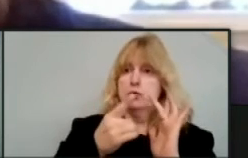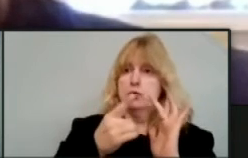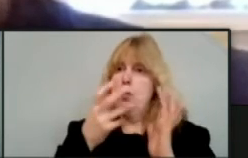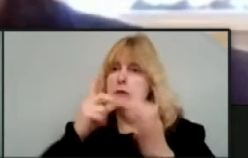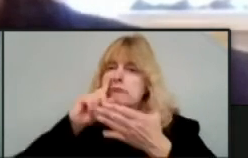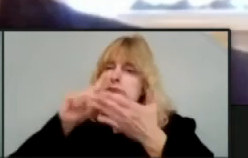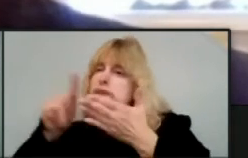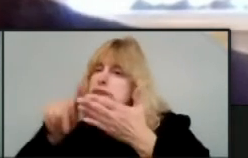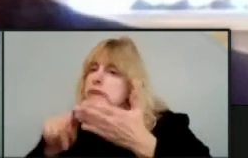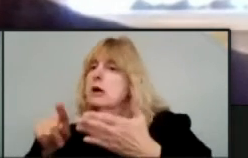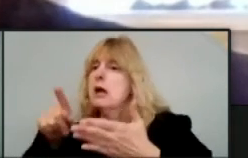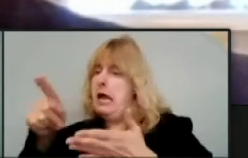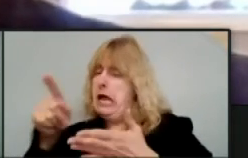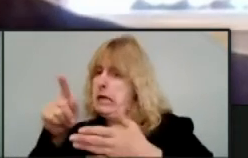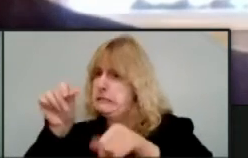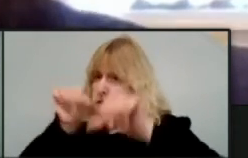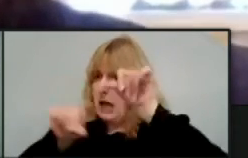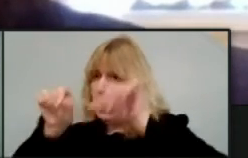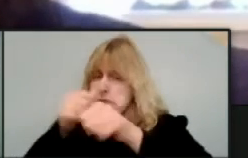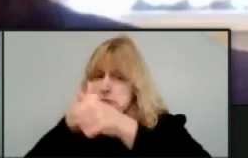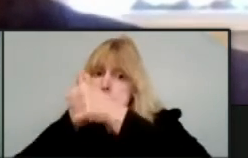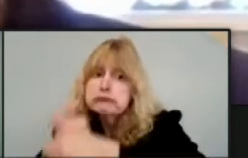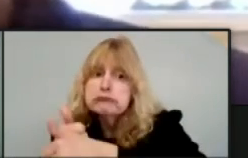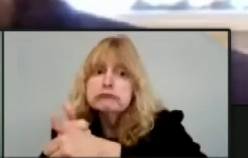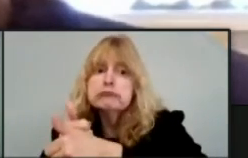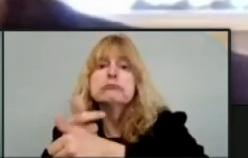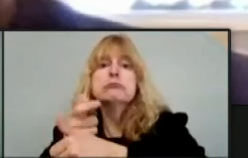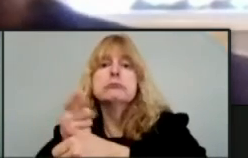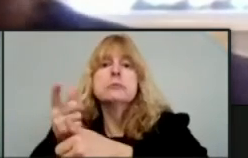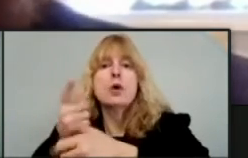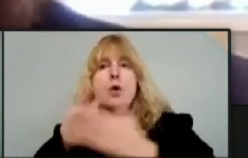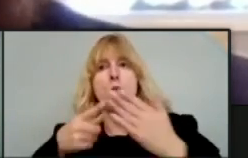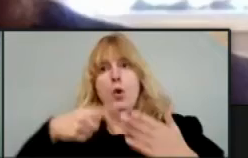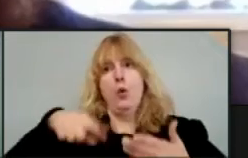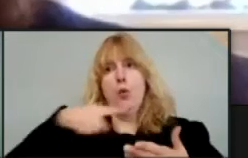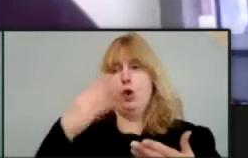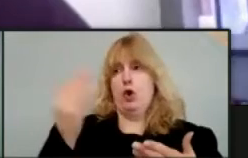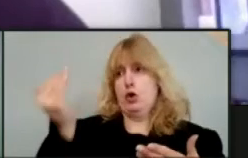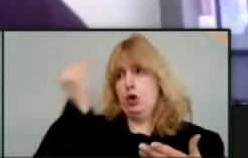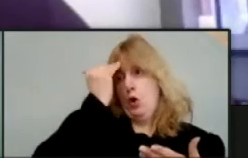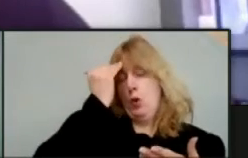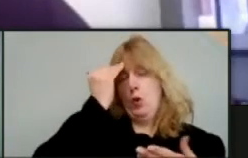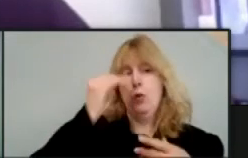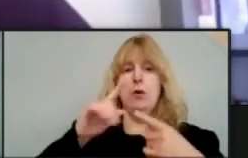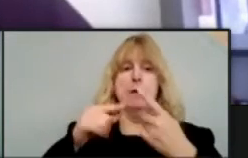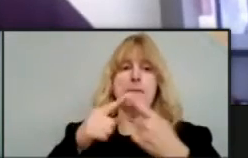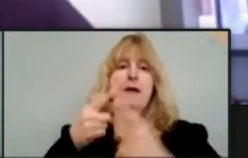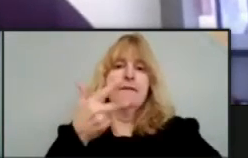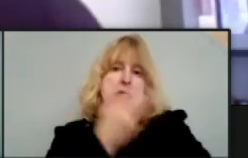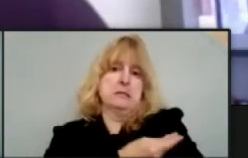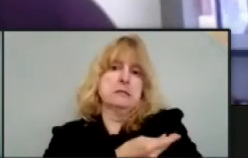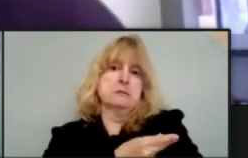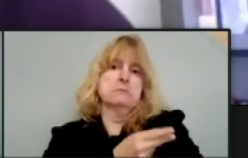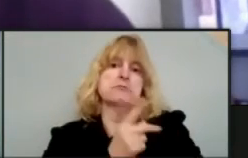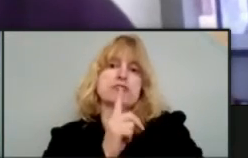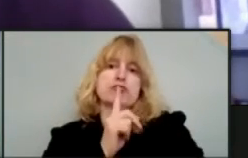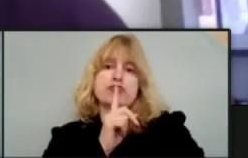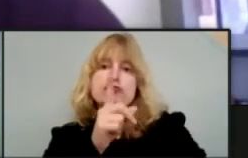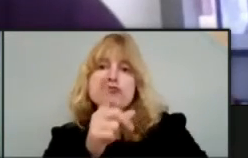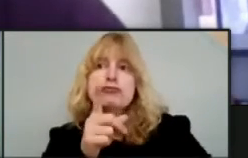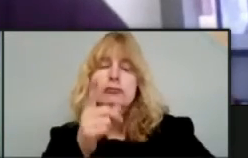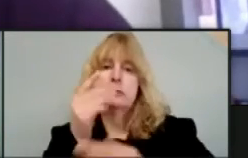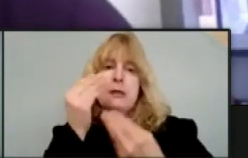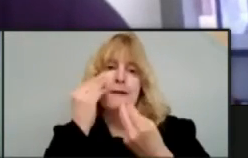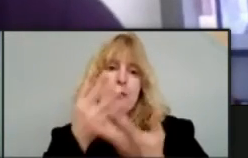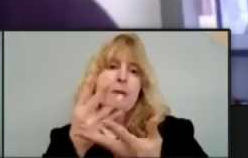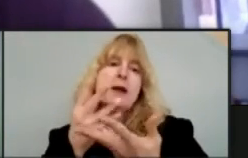know about the vaccines. Is there anything you would add, Dr. Fuller? Absolutely. And I know that